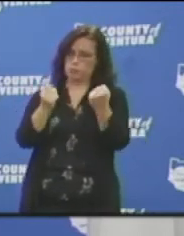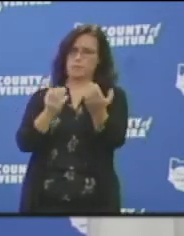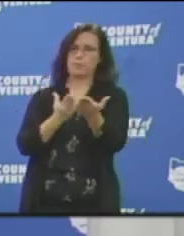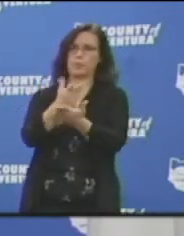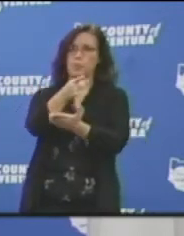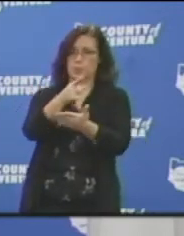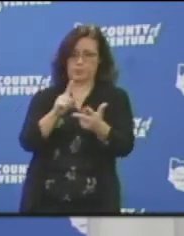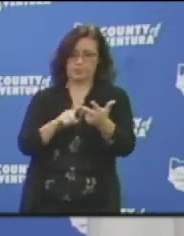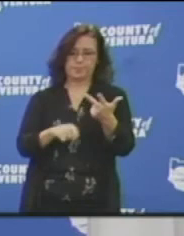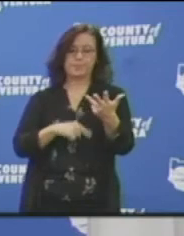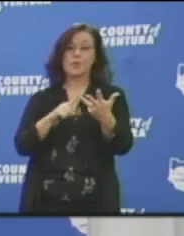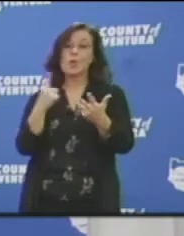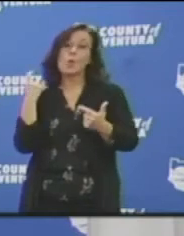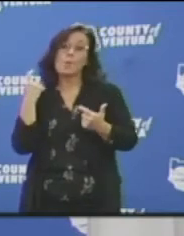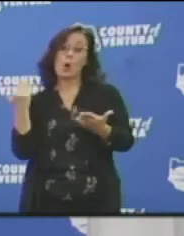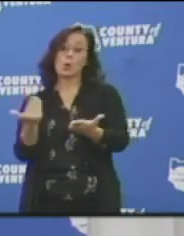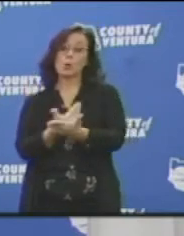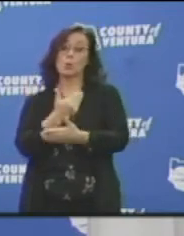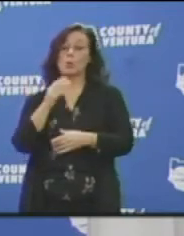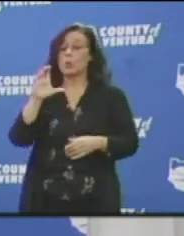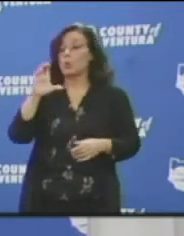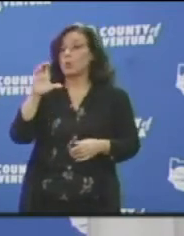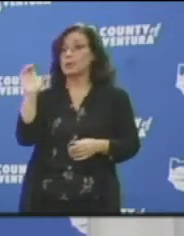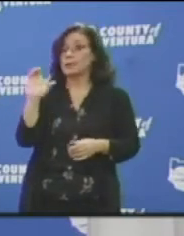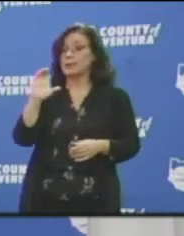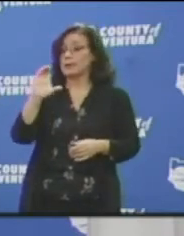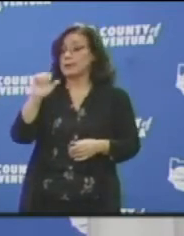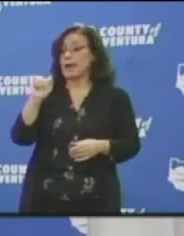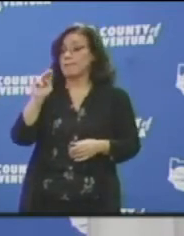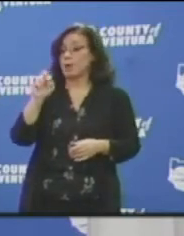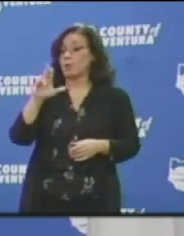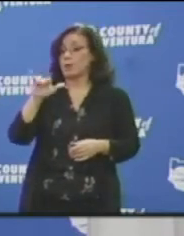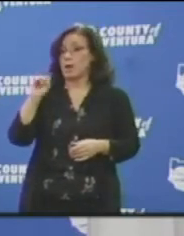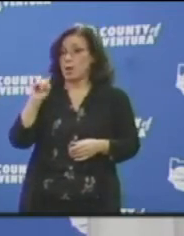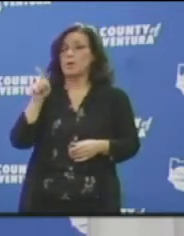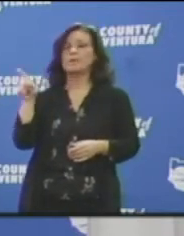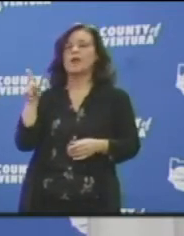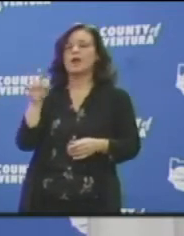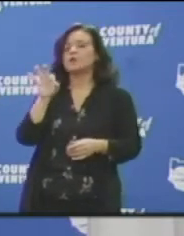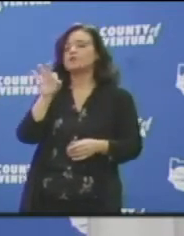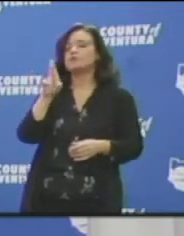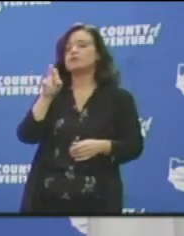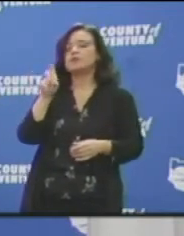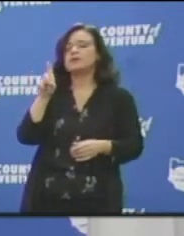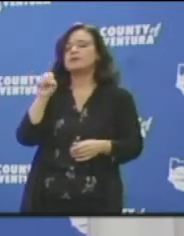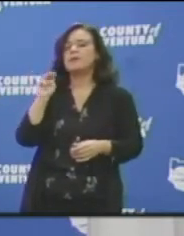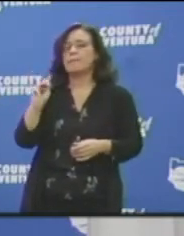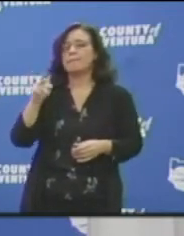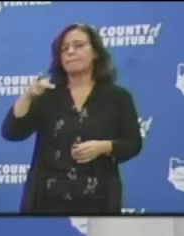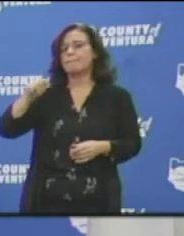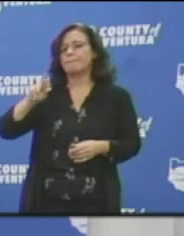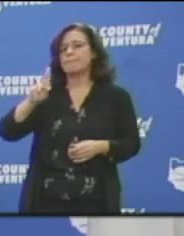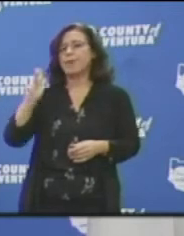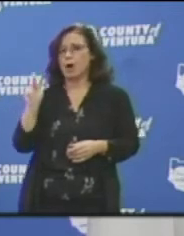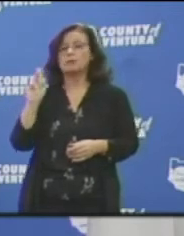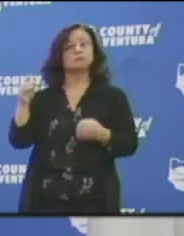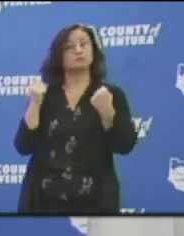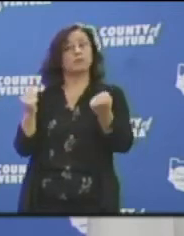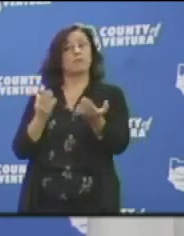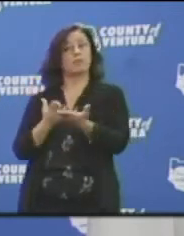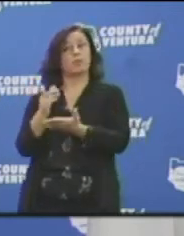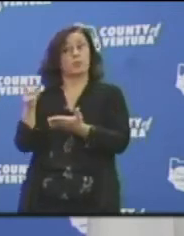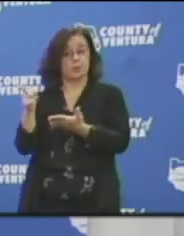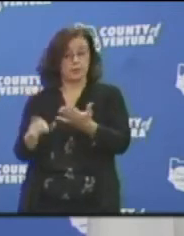a new site at Camarillo at Freedom Park, and that's a drive-through site. Moore